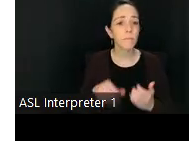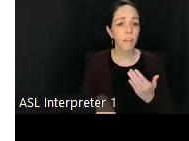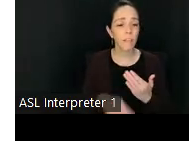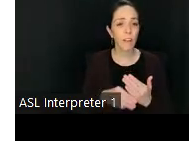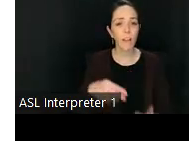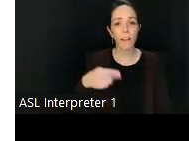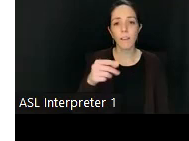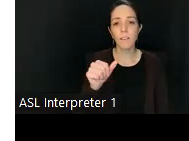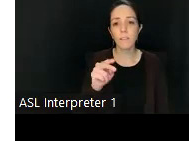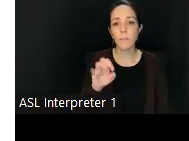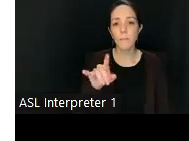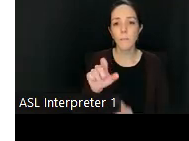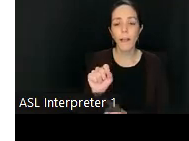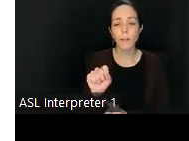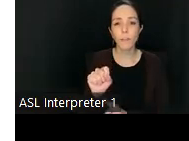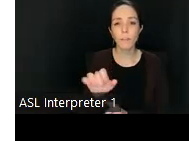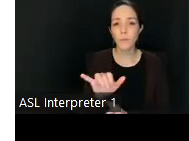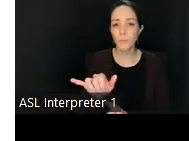sentences.